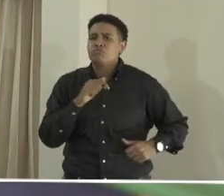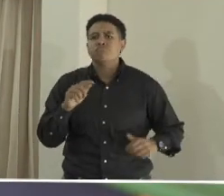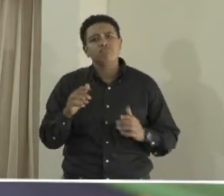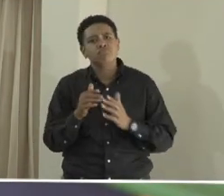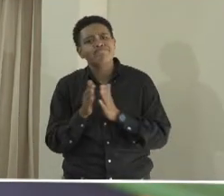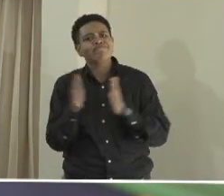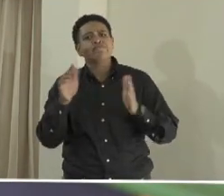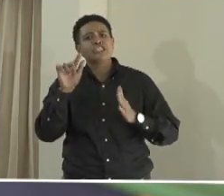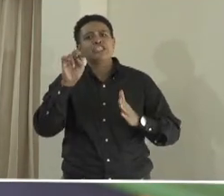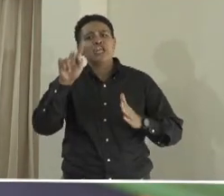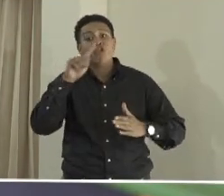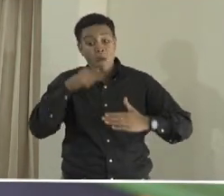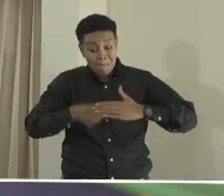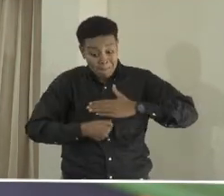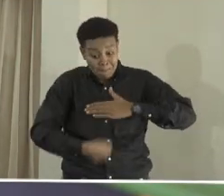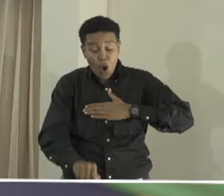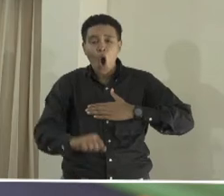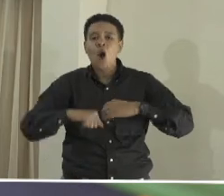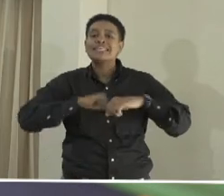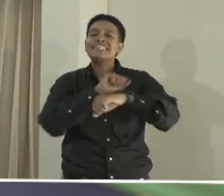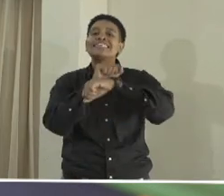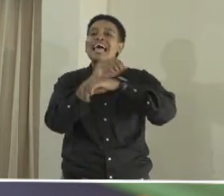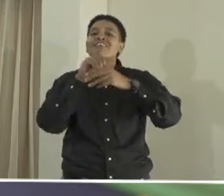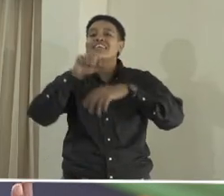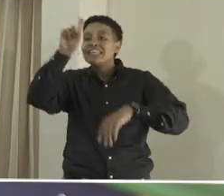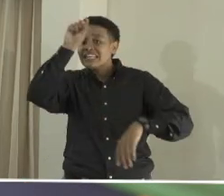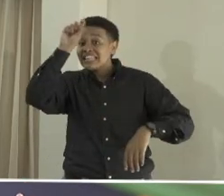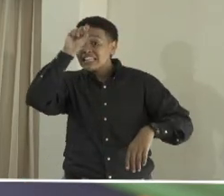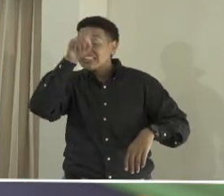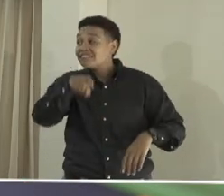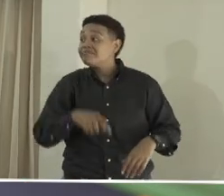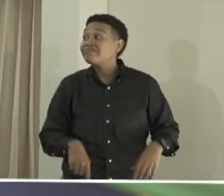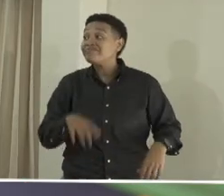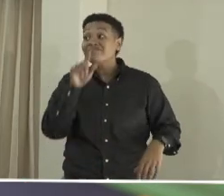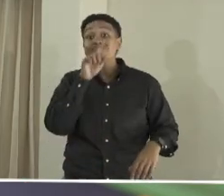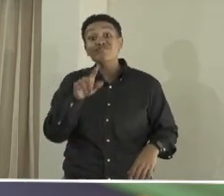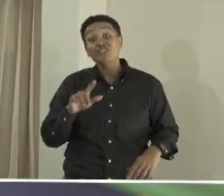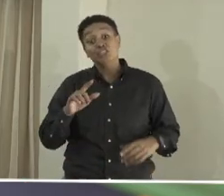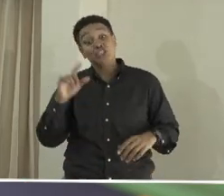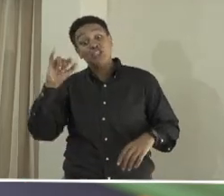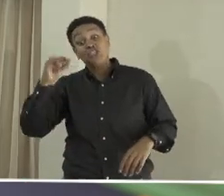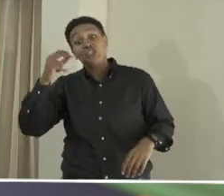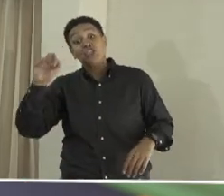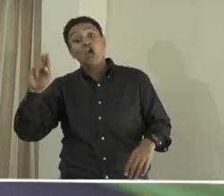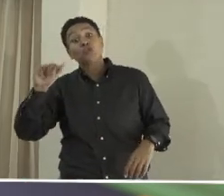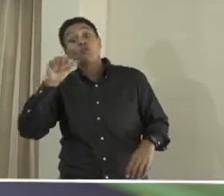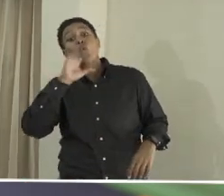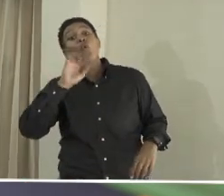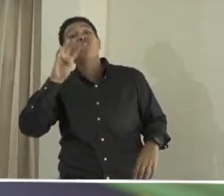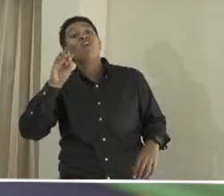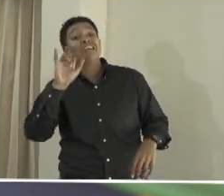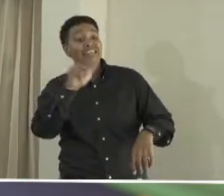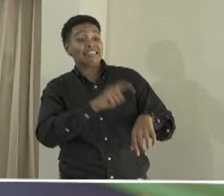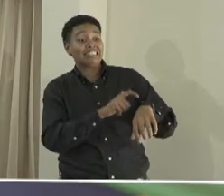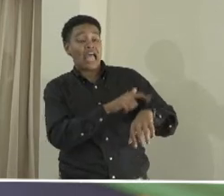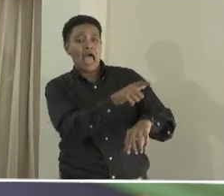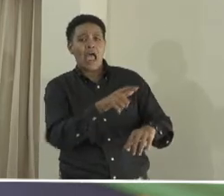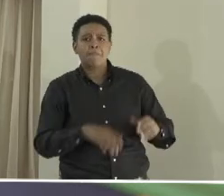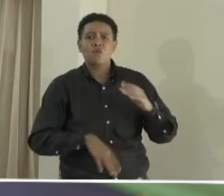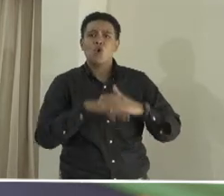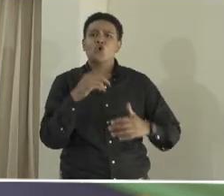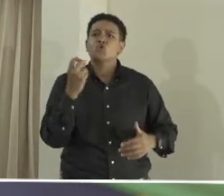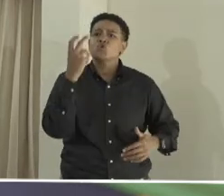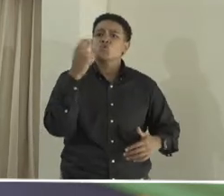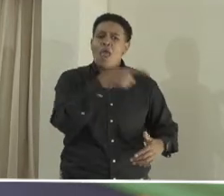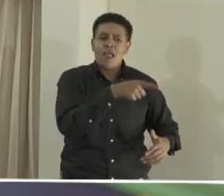a slave in Egypt. Joshua was 40 years old at the time of the Exodus. He was one of the 12